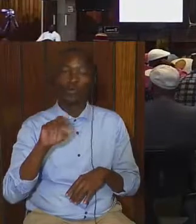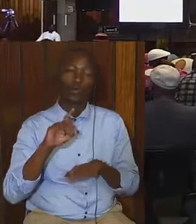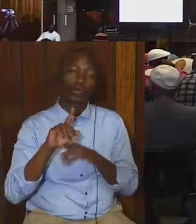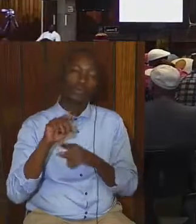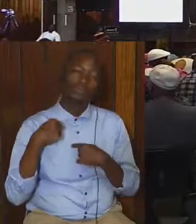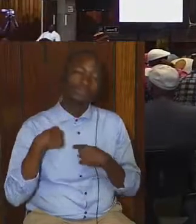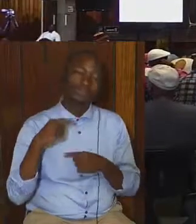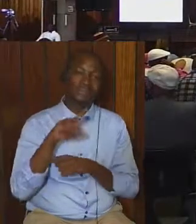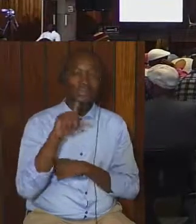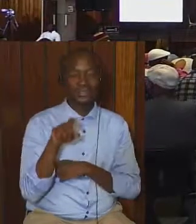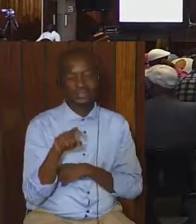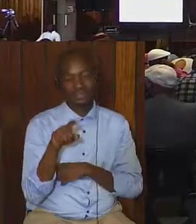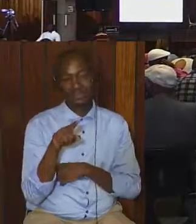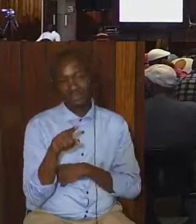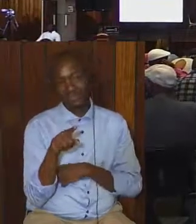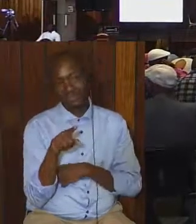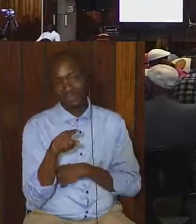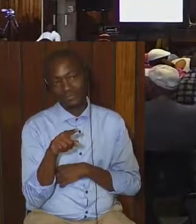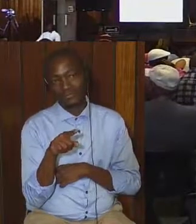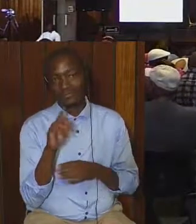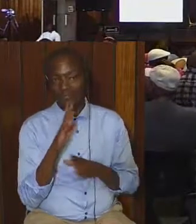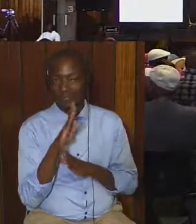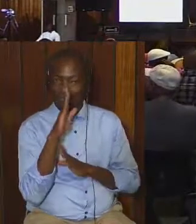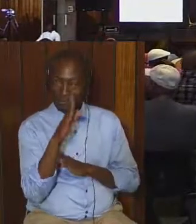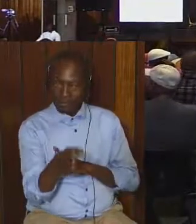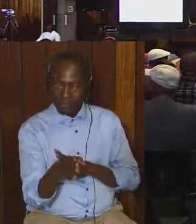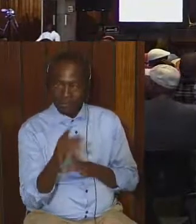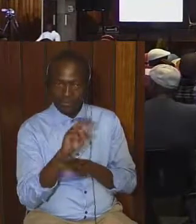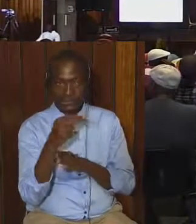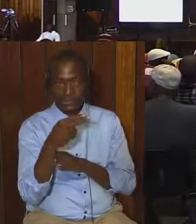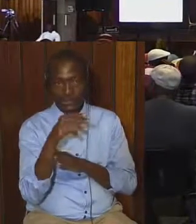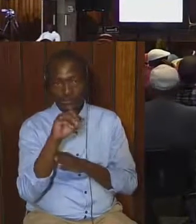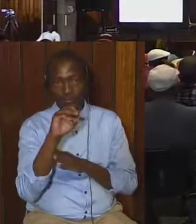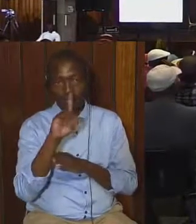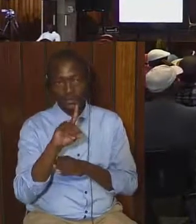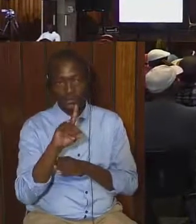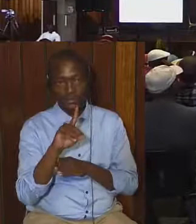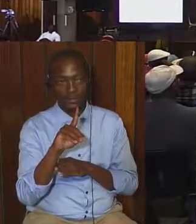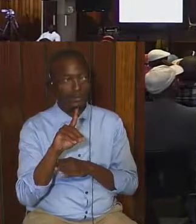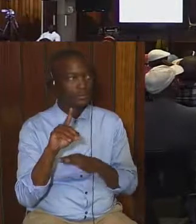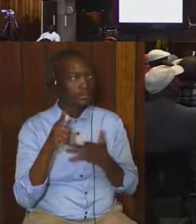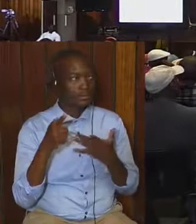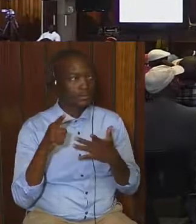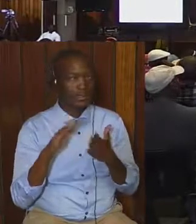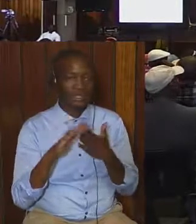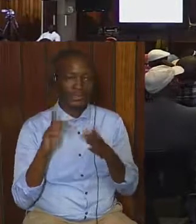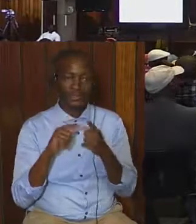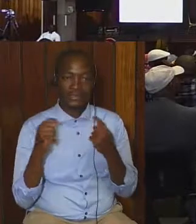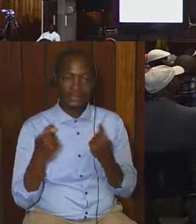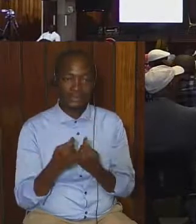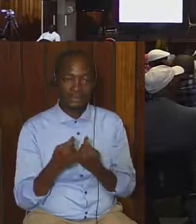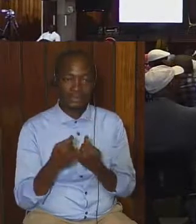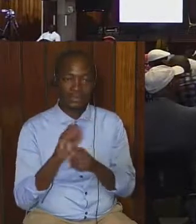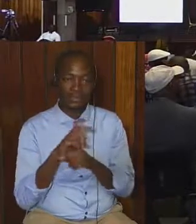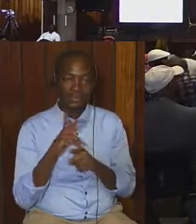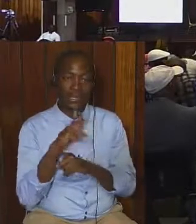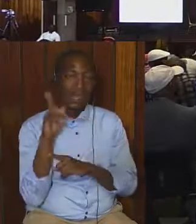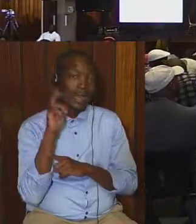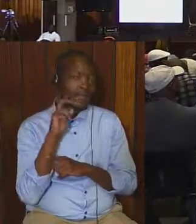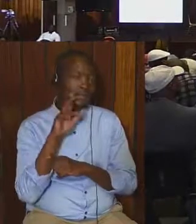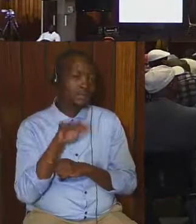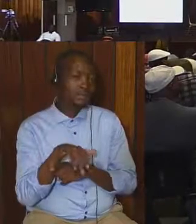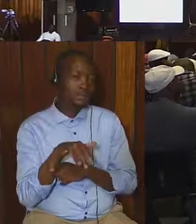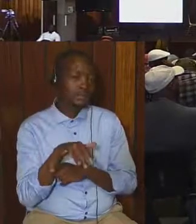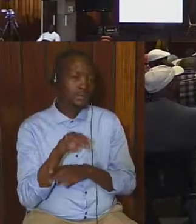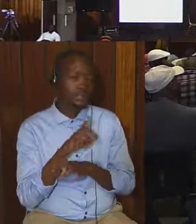Umbuzo wami mina actually input iya direct kwi HOD nebandla lakhe. I heard